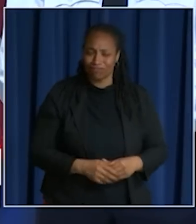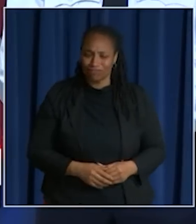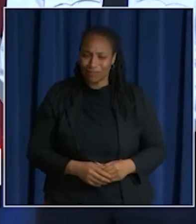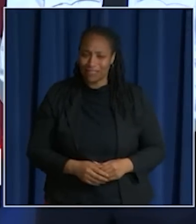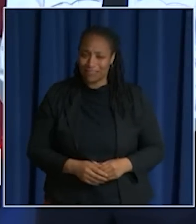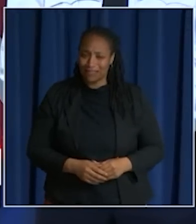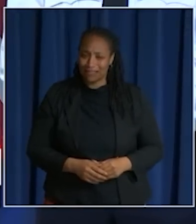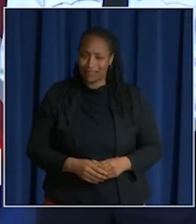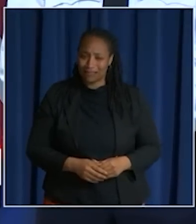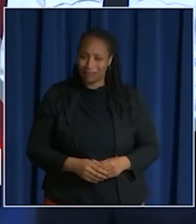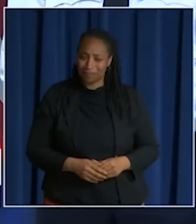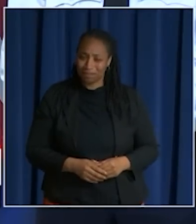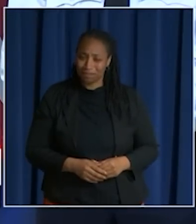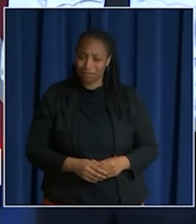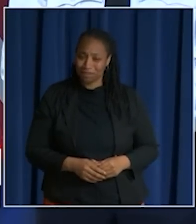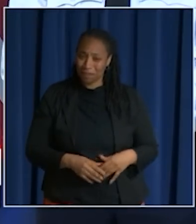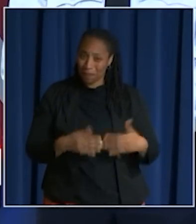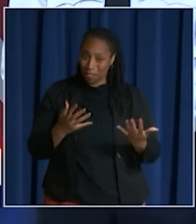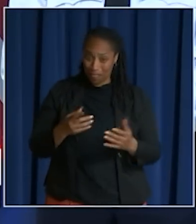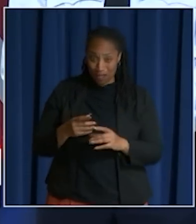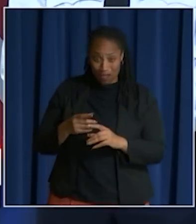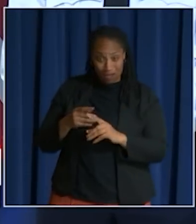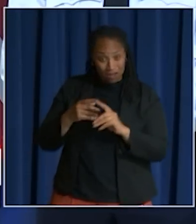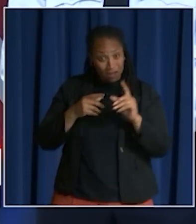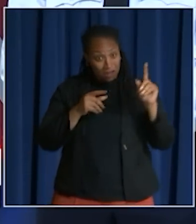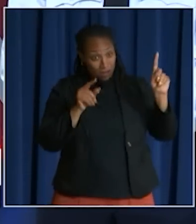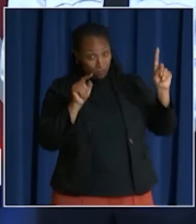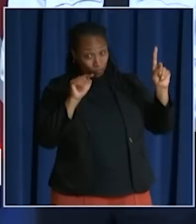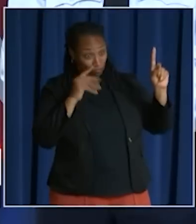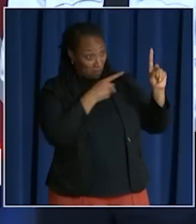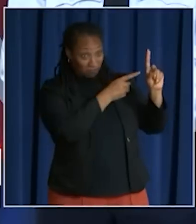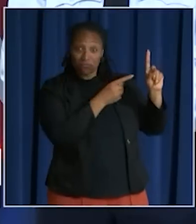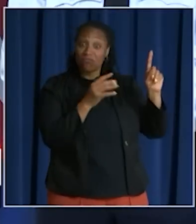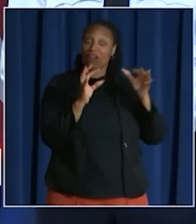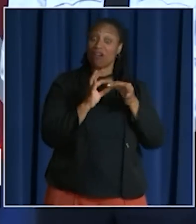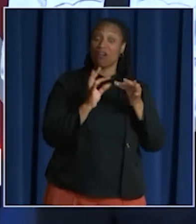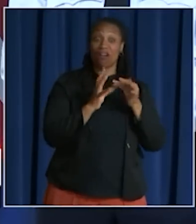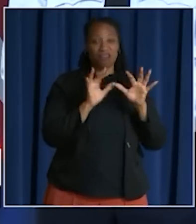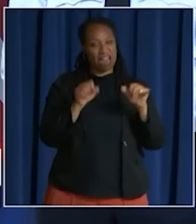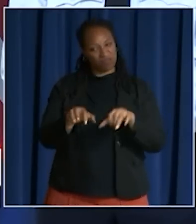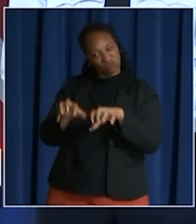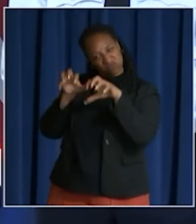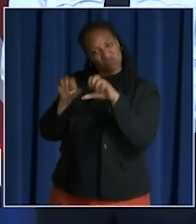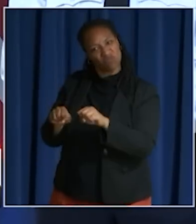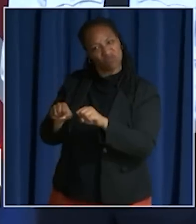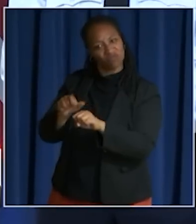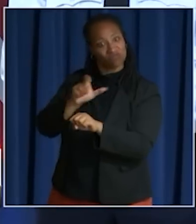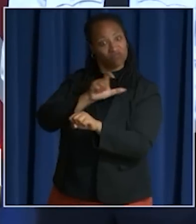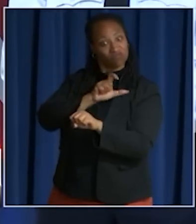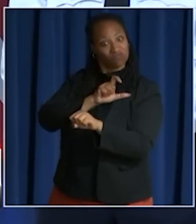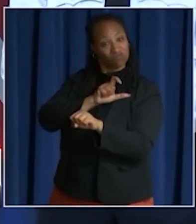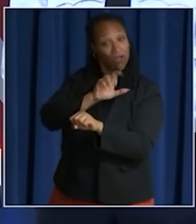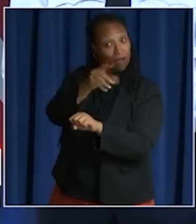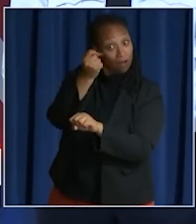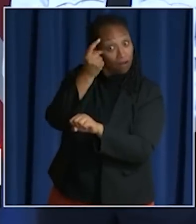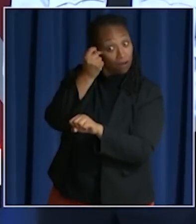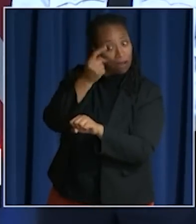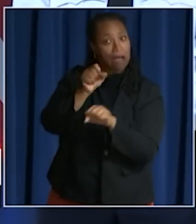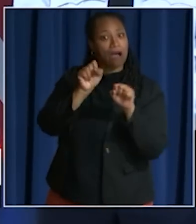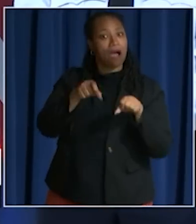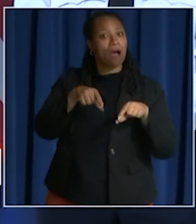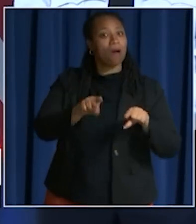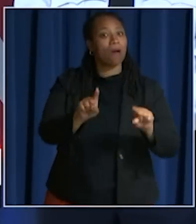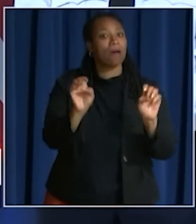of an emergency, and we will follow the law. Though there's a question about the